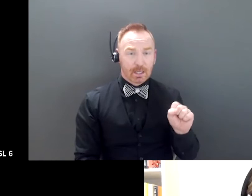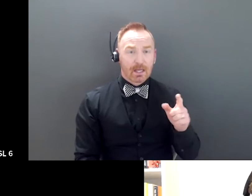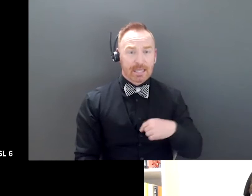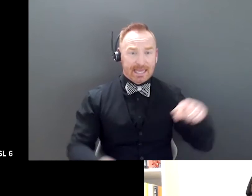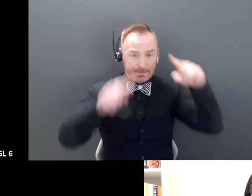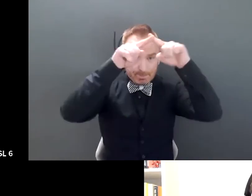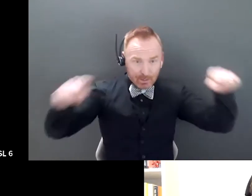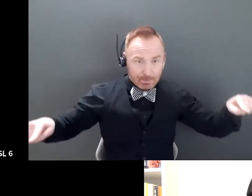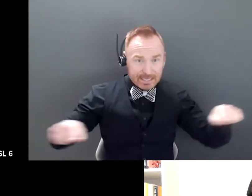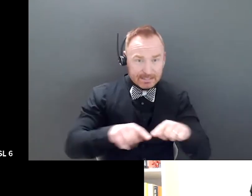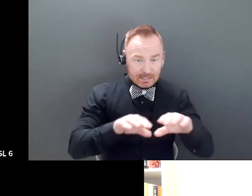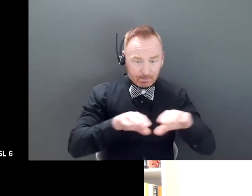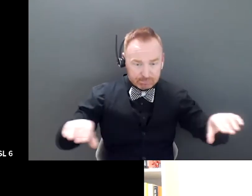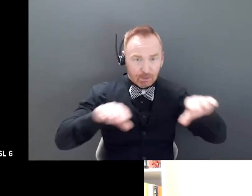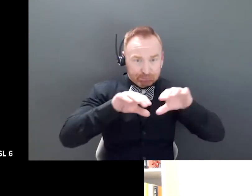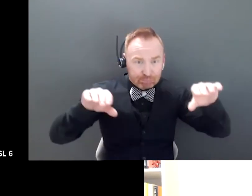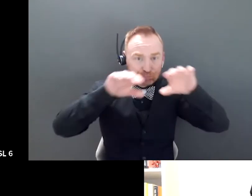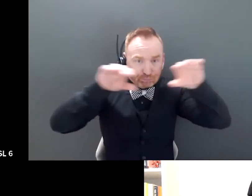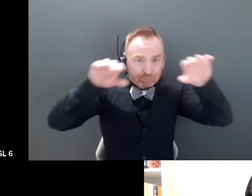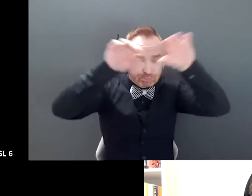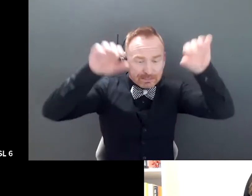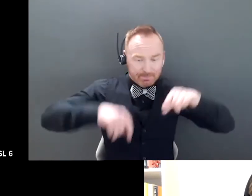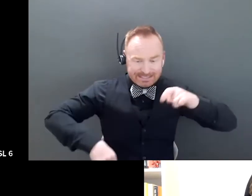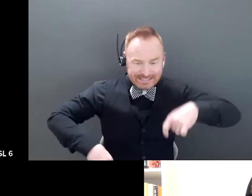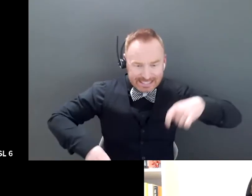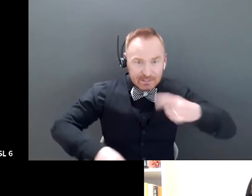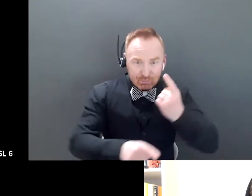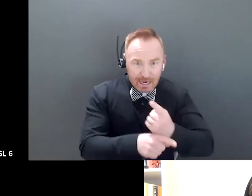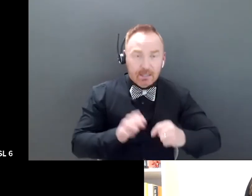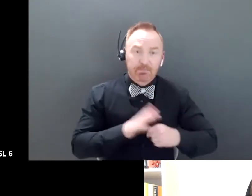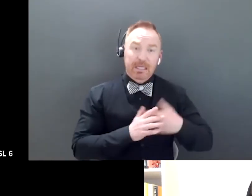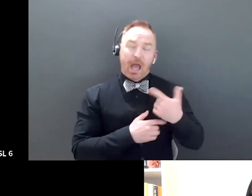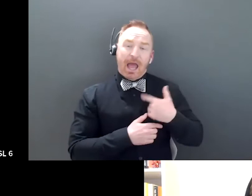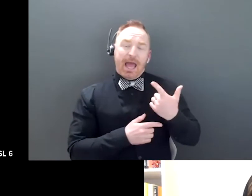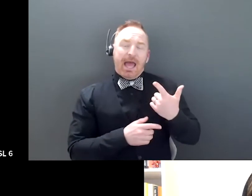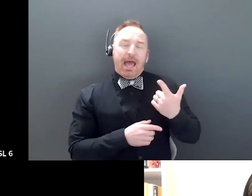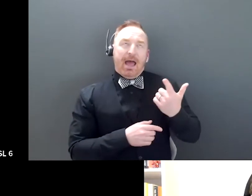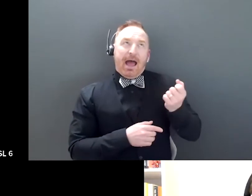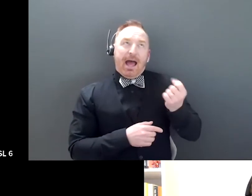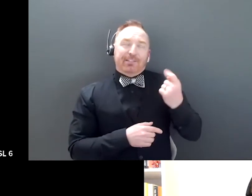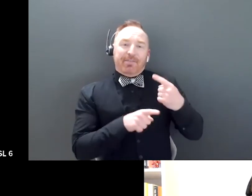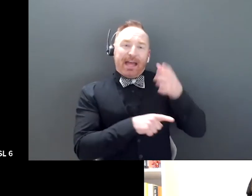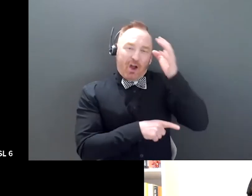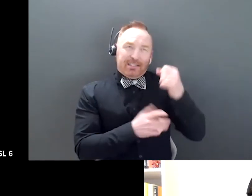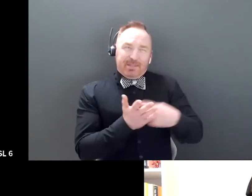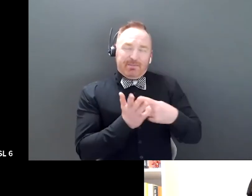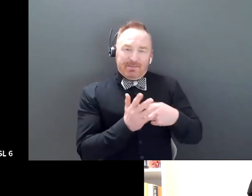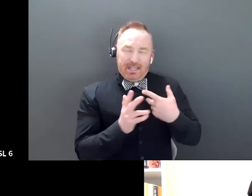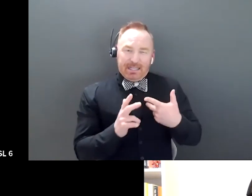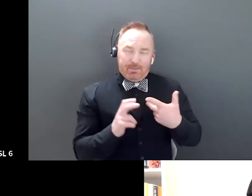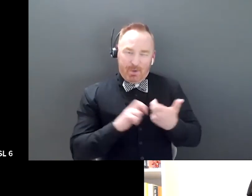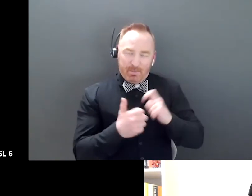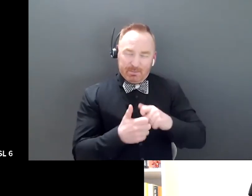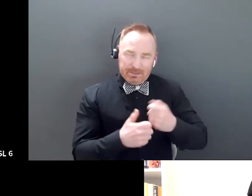simplistic pyramid, right? Like it's I understand that framework also is problematic on its own, but it's such a simple way